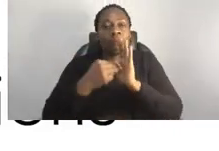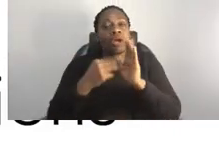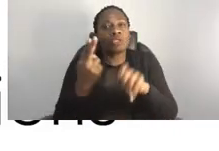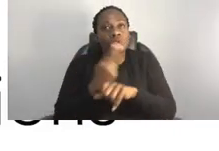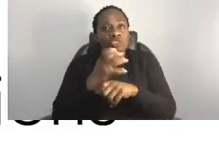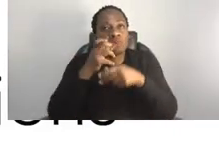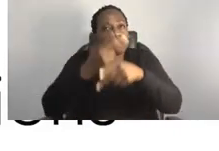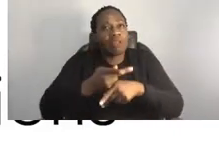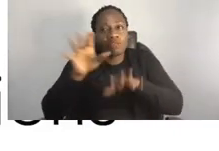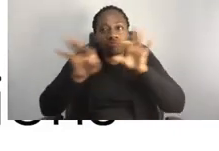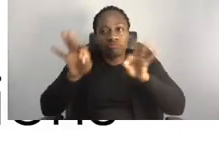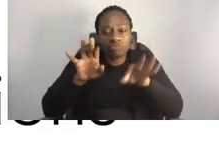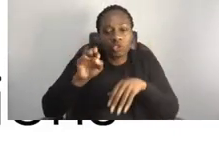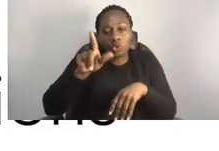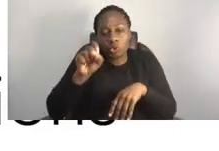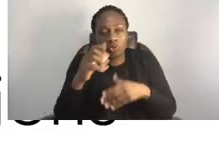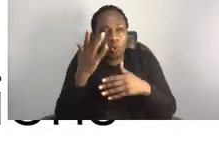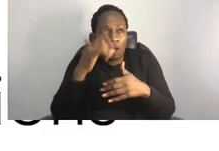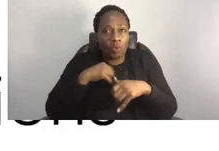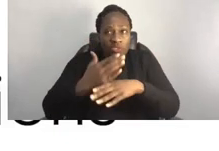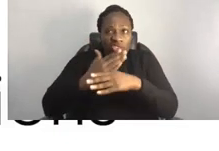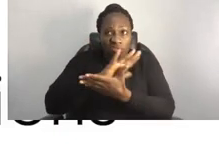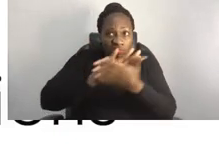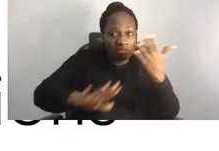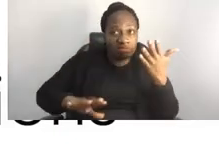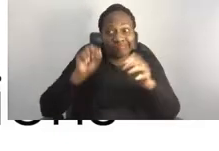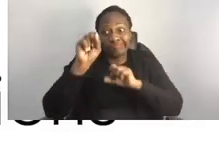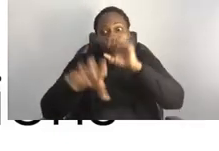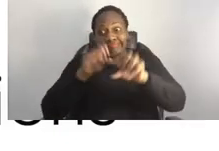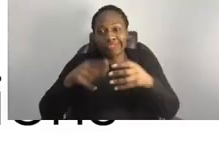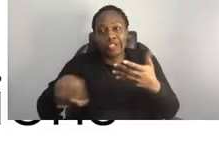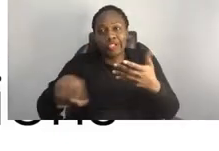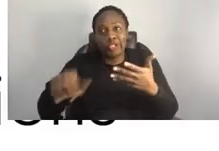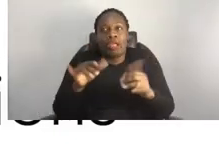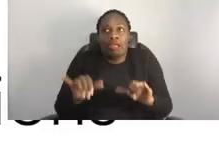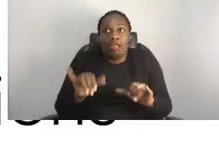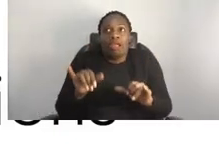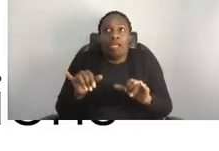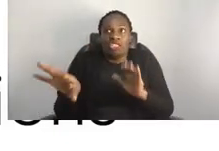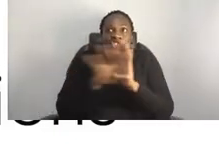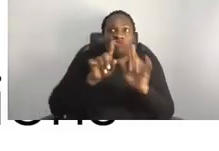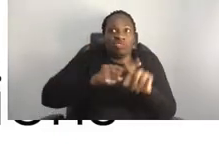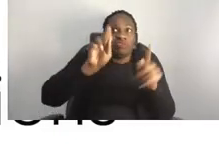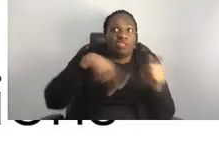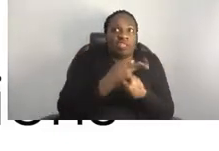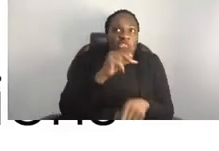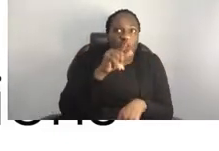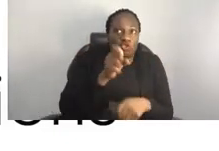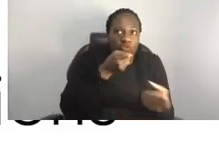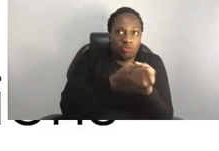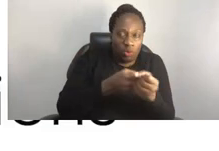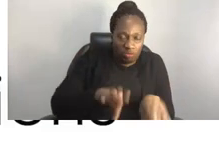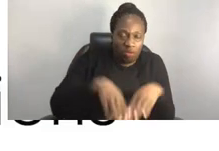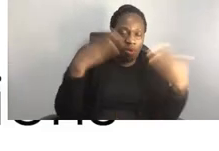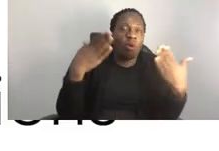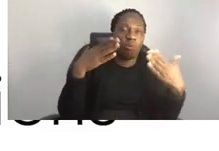some carefully chosen tools, and while we'll share all of that with you, you may very well want to choose different tools to support the practice of open